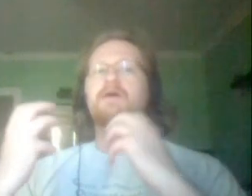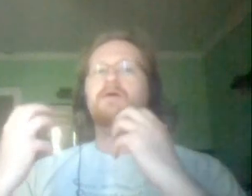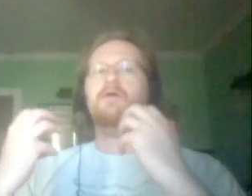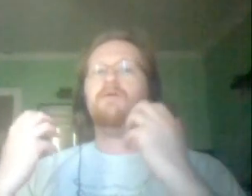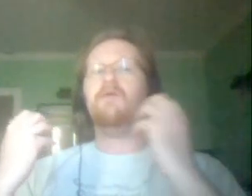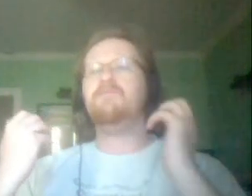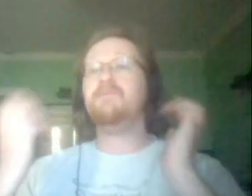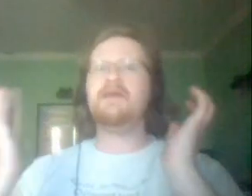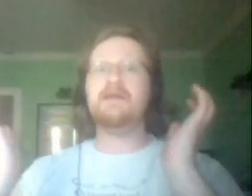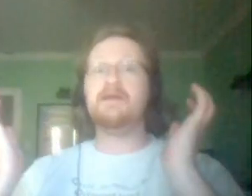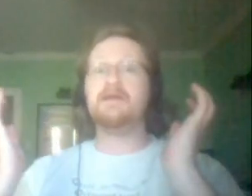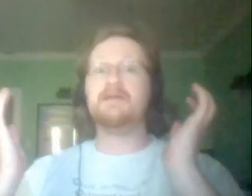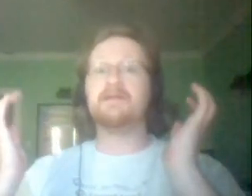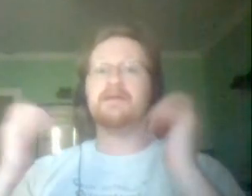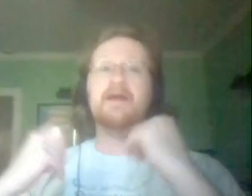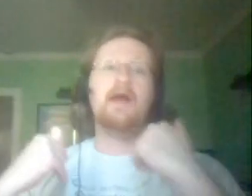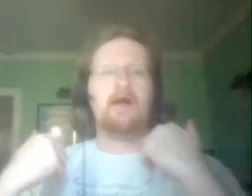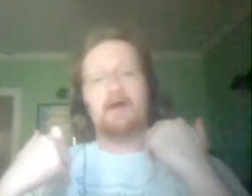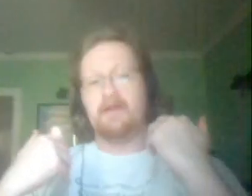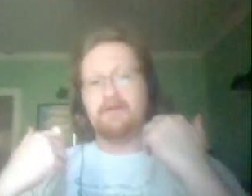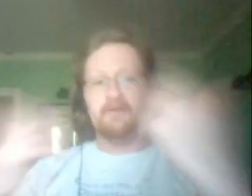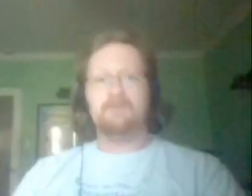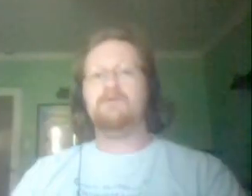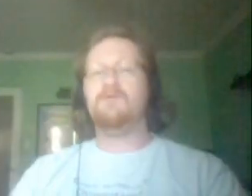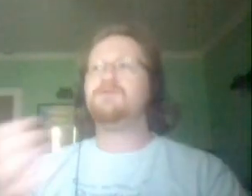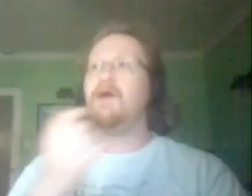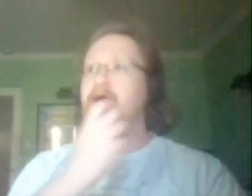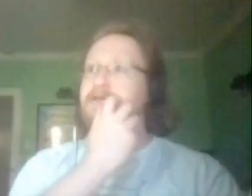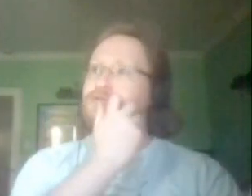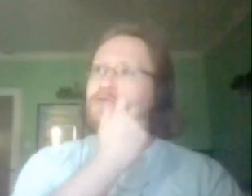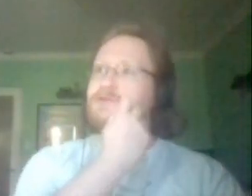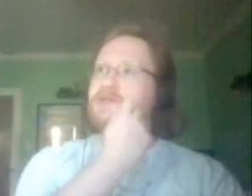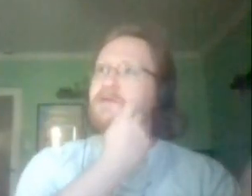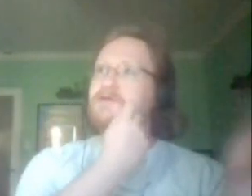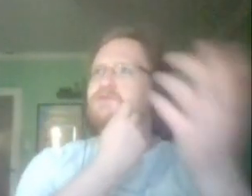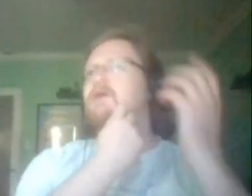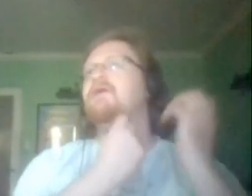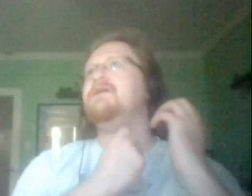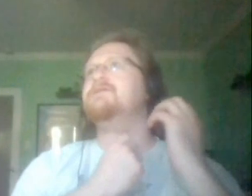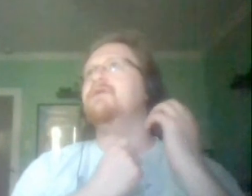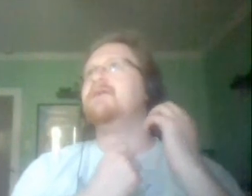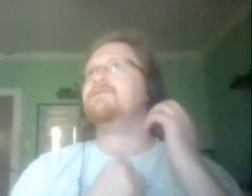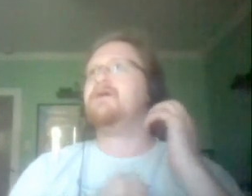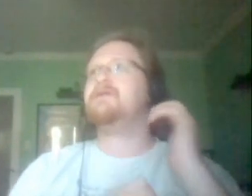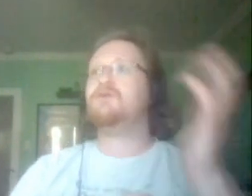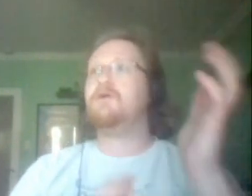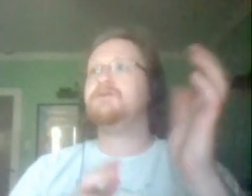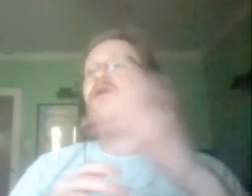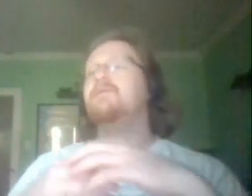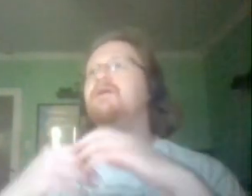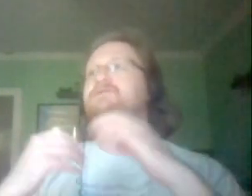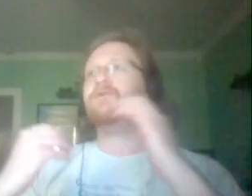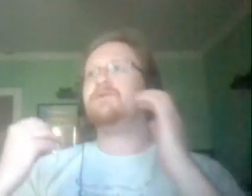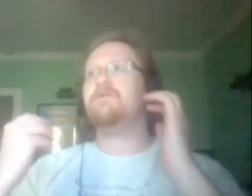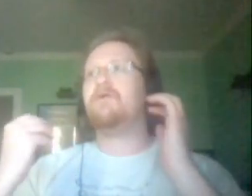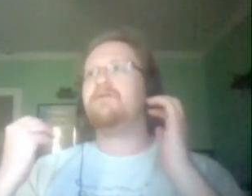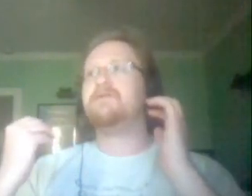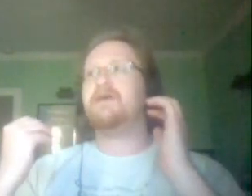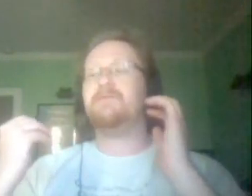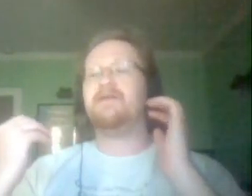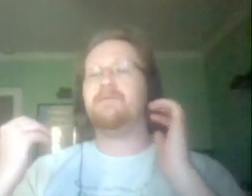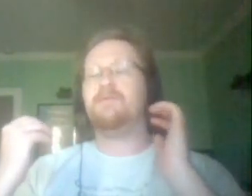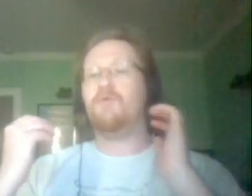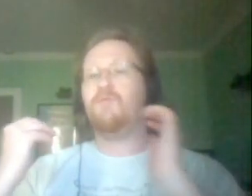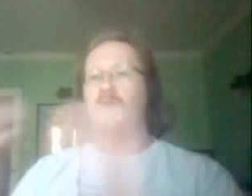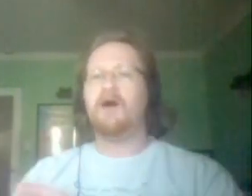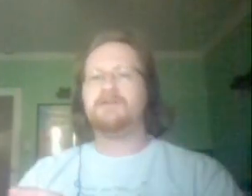no, immediately, a new Ryan George came out. So now I need to react to Ryan George, because those are the only things I